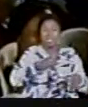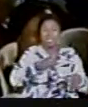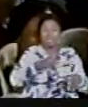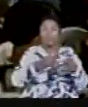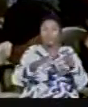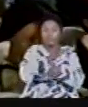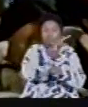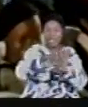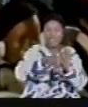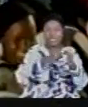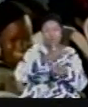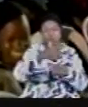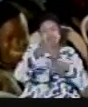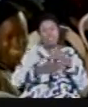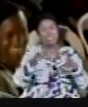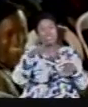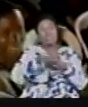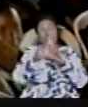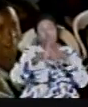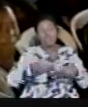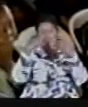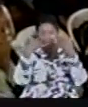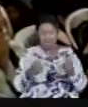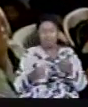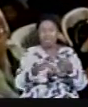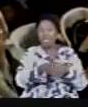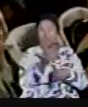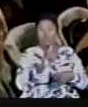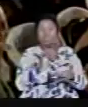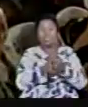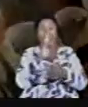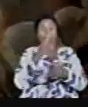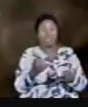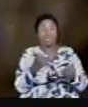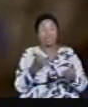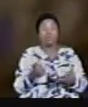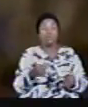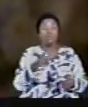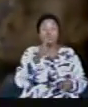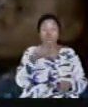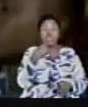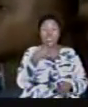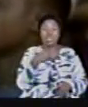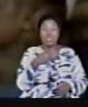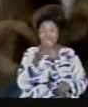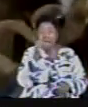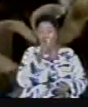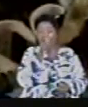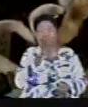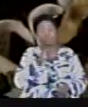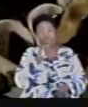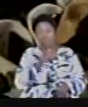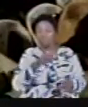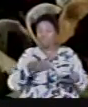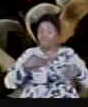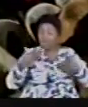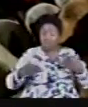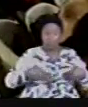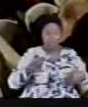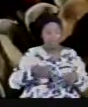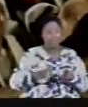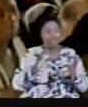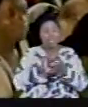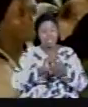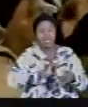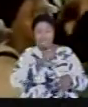will start it in your life right now. Wherever you are, you say, I'm not happy the way I am. I'm not complete.